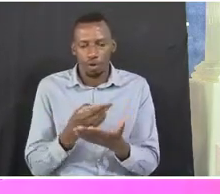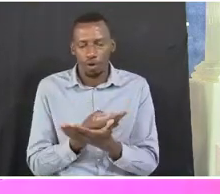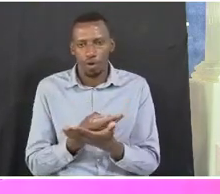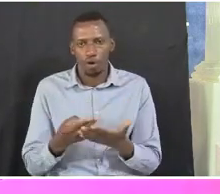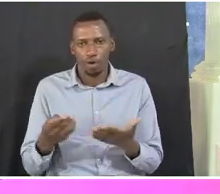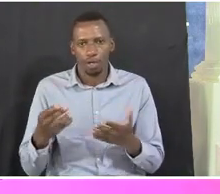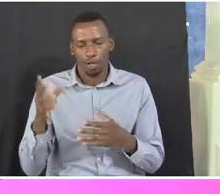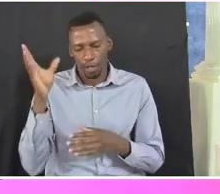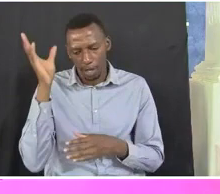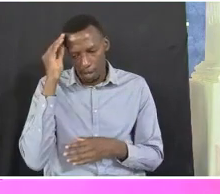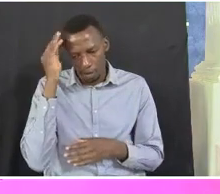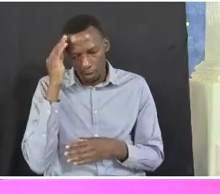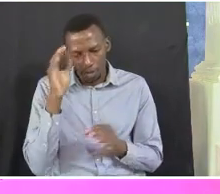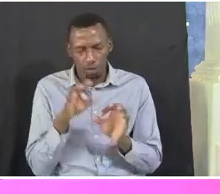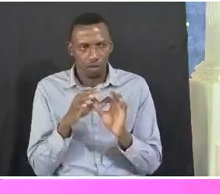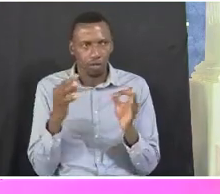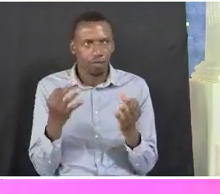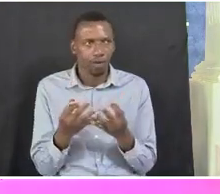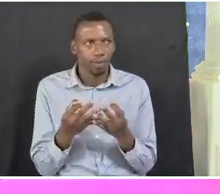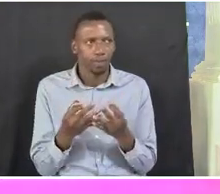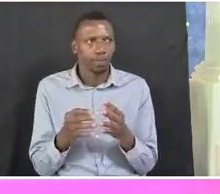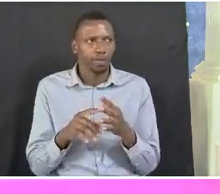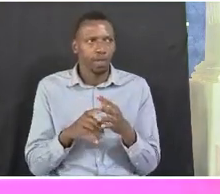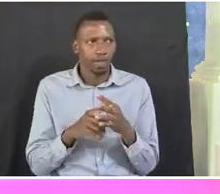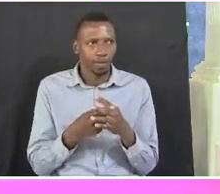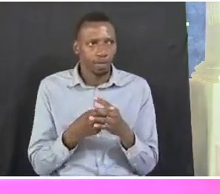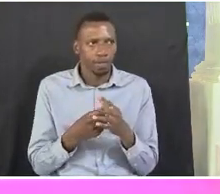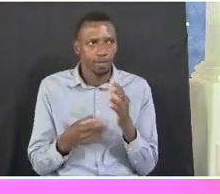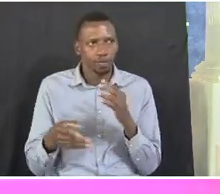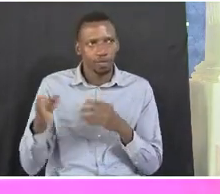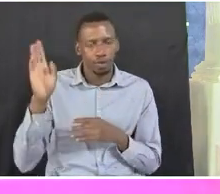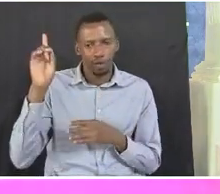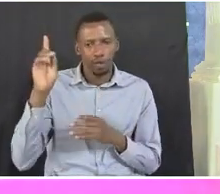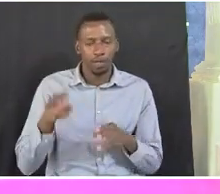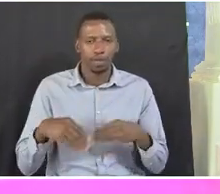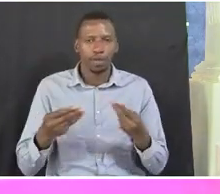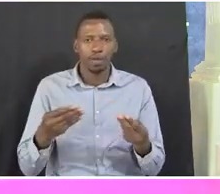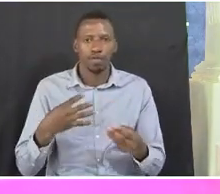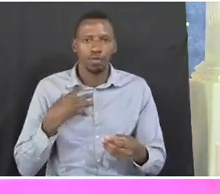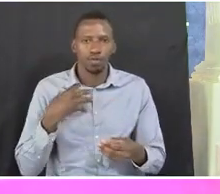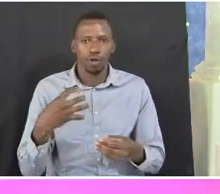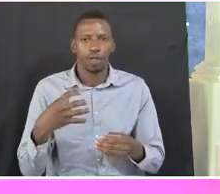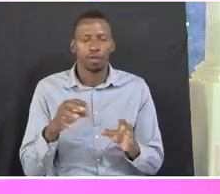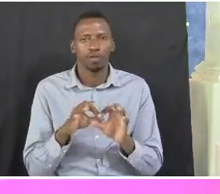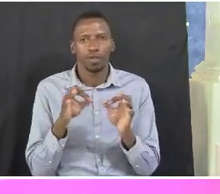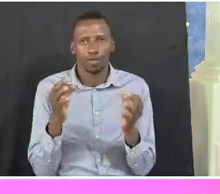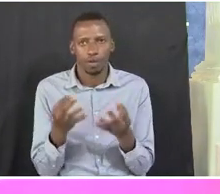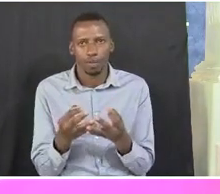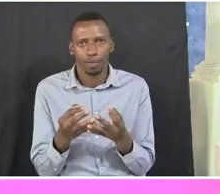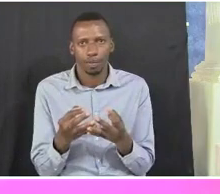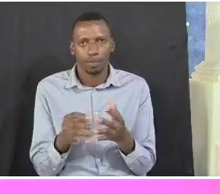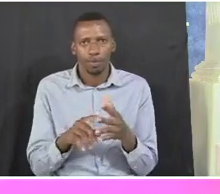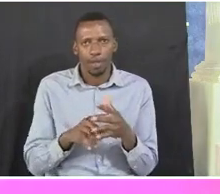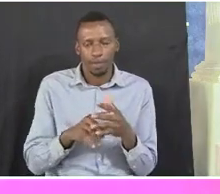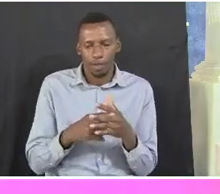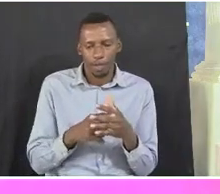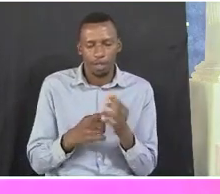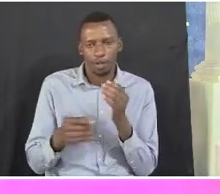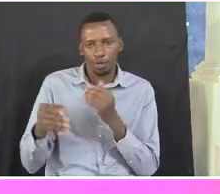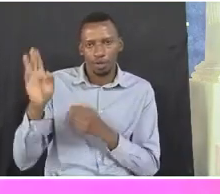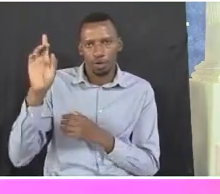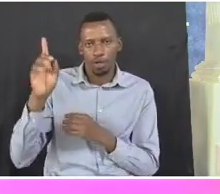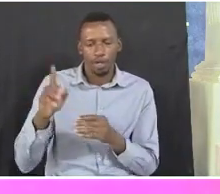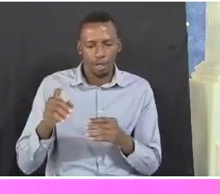the family. In the beginning, God gave wealth to the family. In the beginning, God